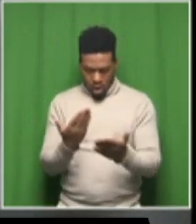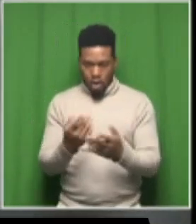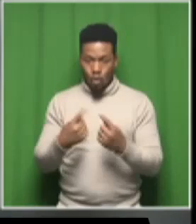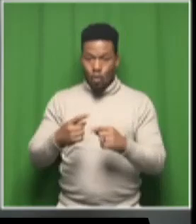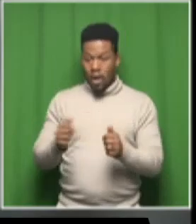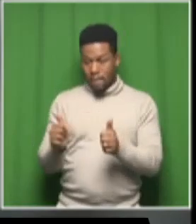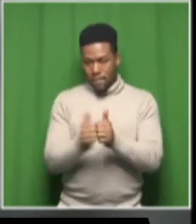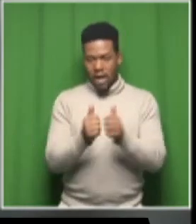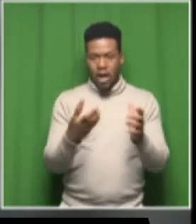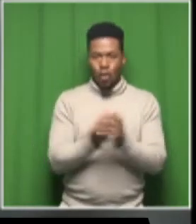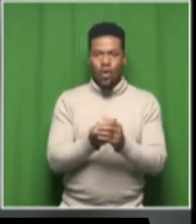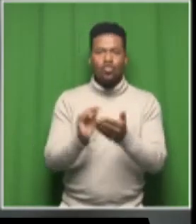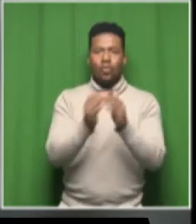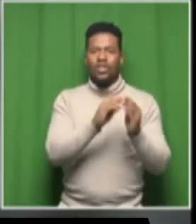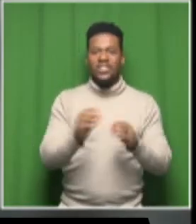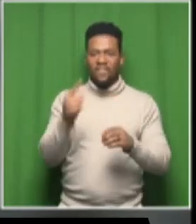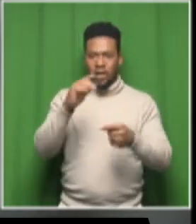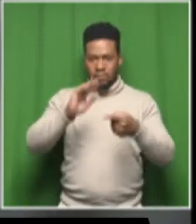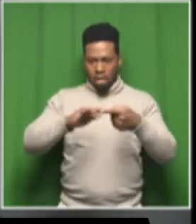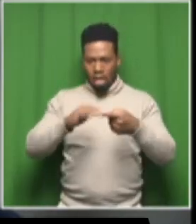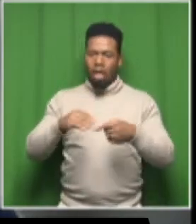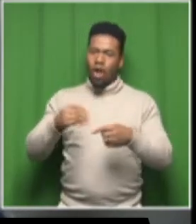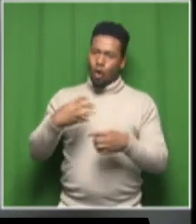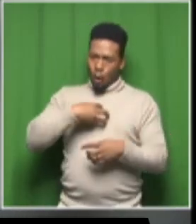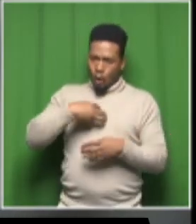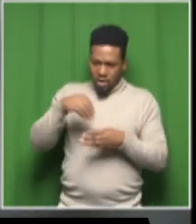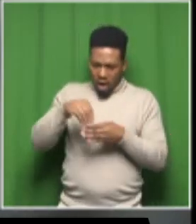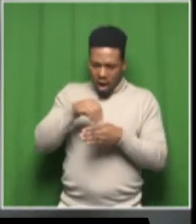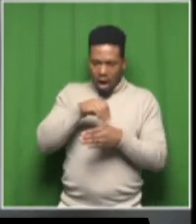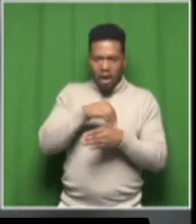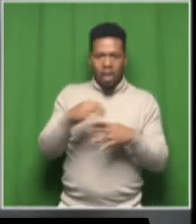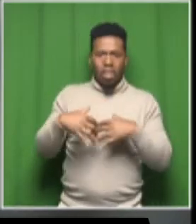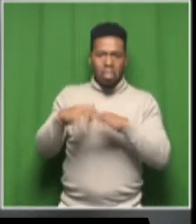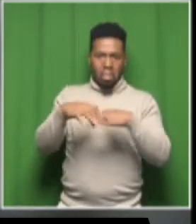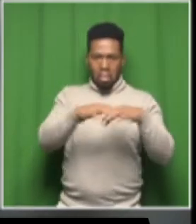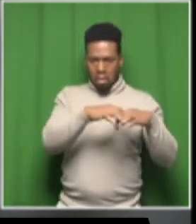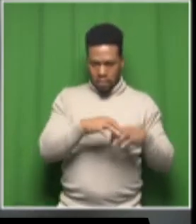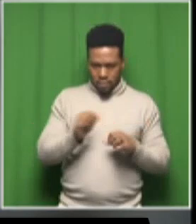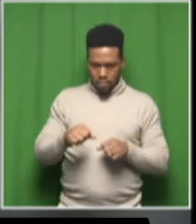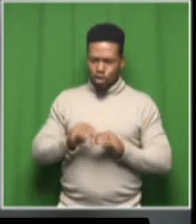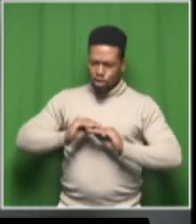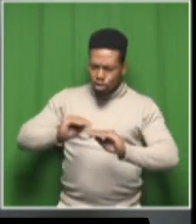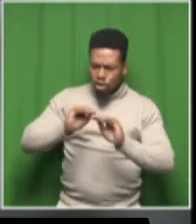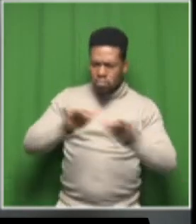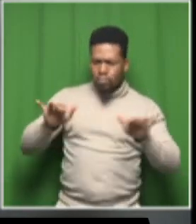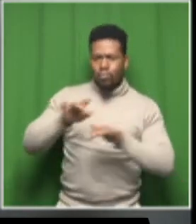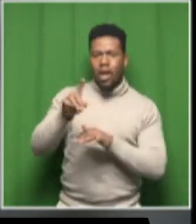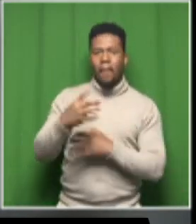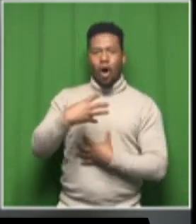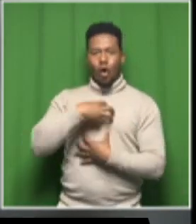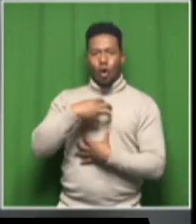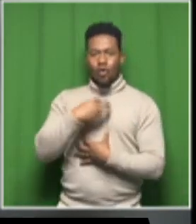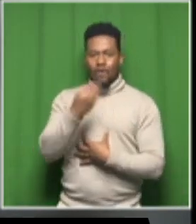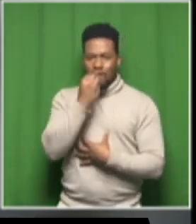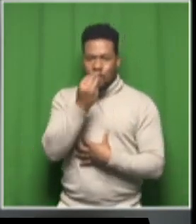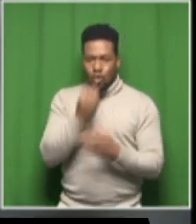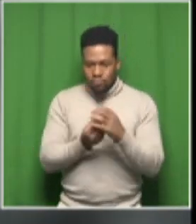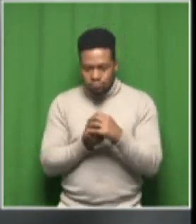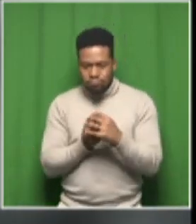up food gardens in urban communities. And what we're doing is we're teaching people to grow their own food. So